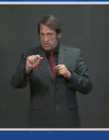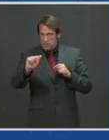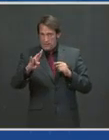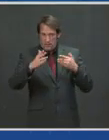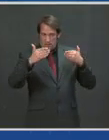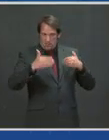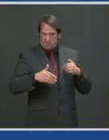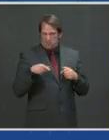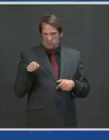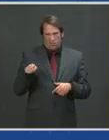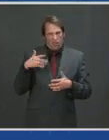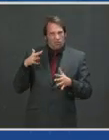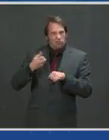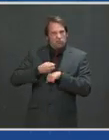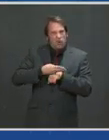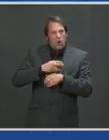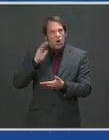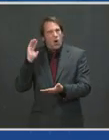$1 trillion